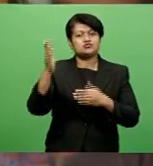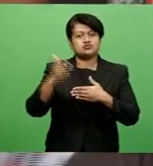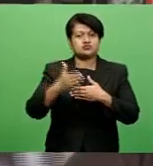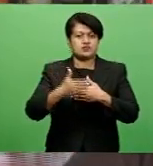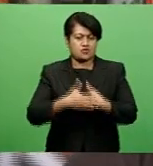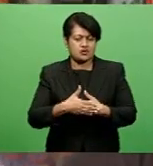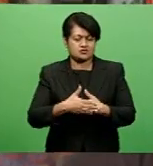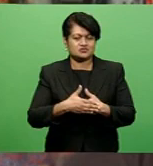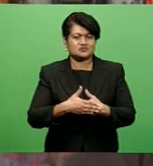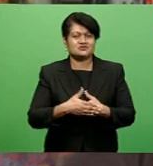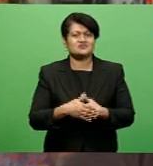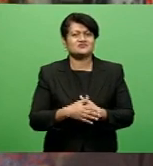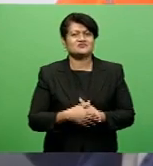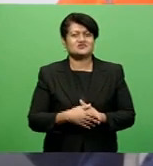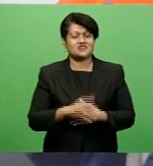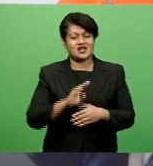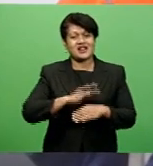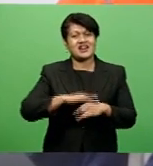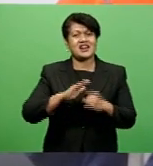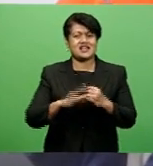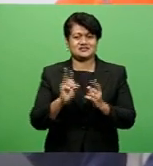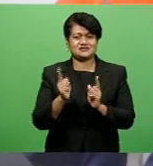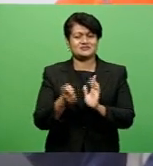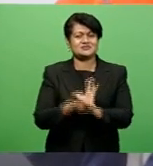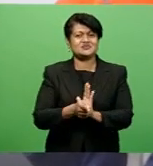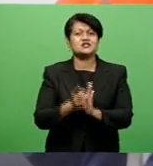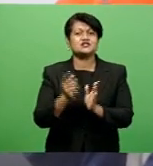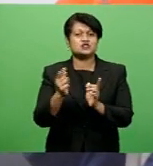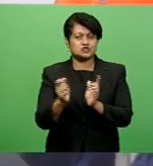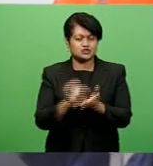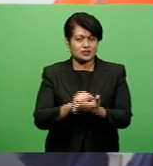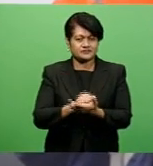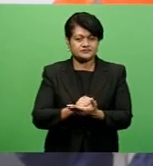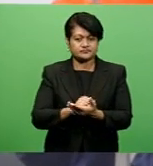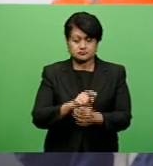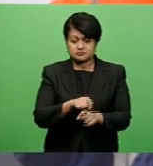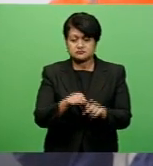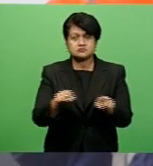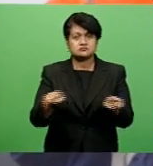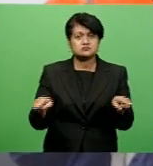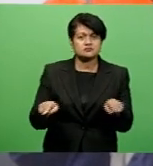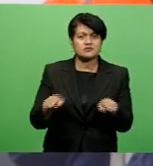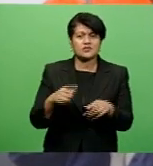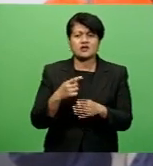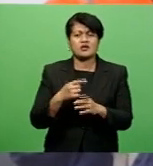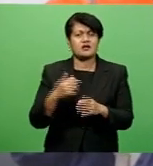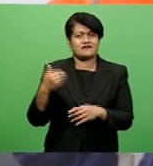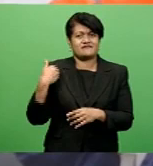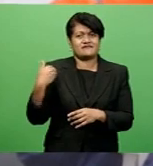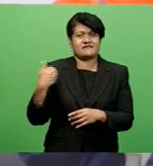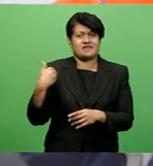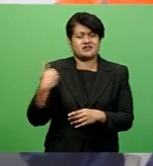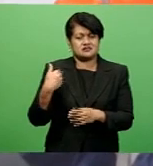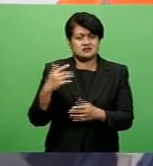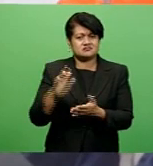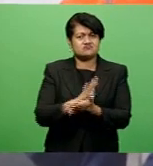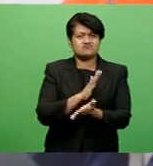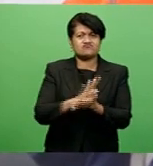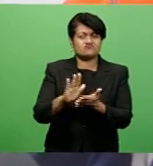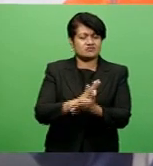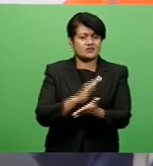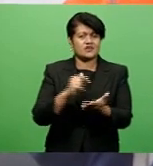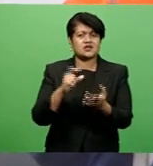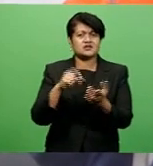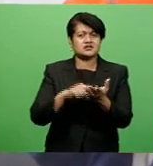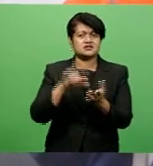will need to do their last-minute shopping. Korovo town and its surrounding areas were severely affected by tropical cyclone Winston, and with